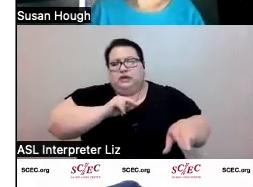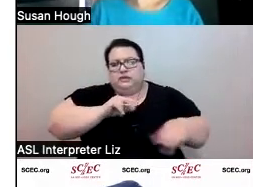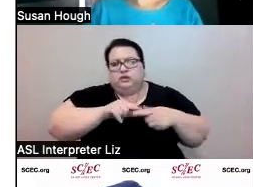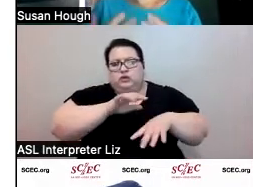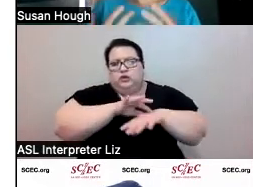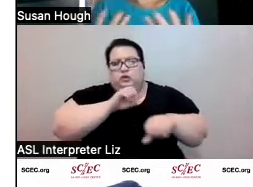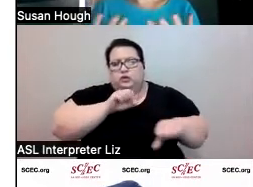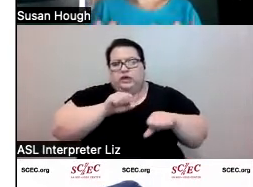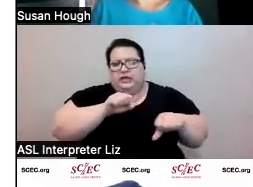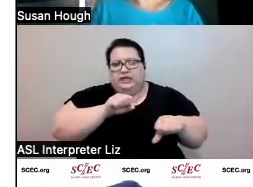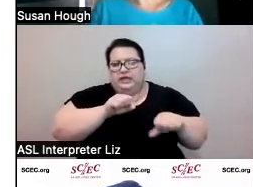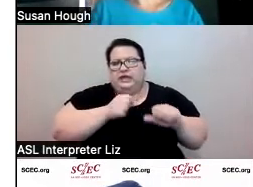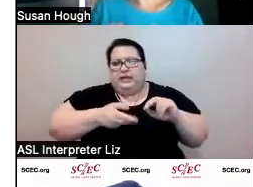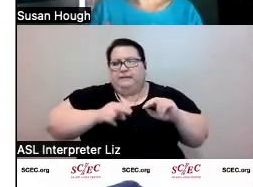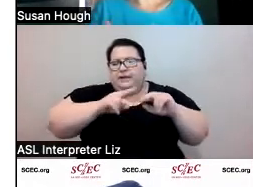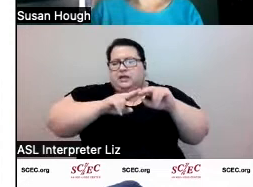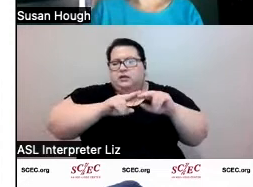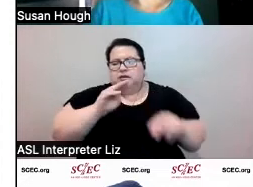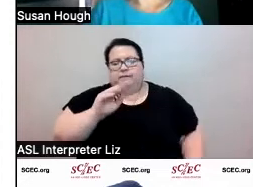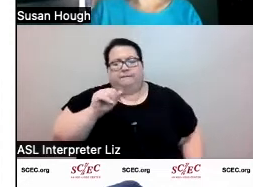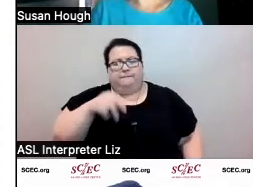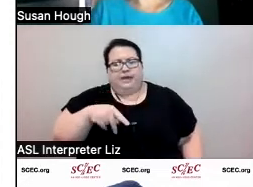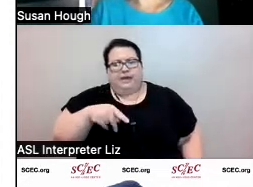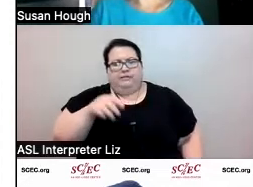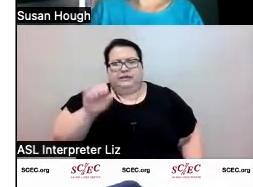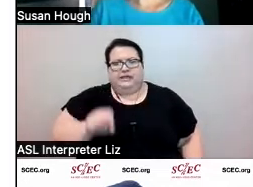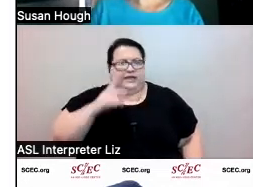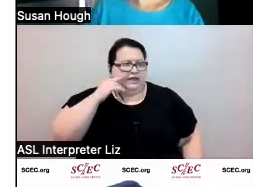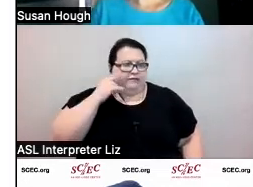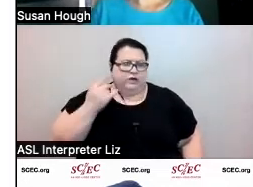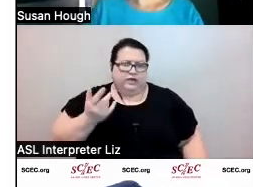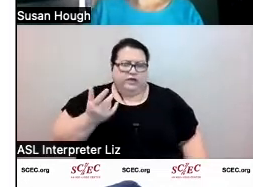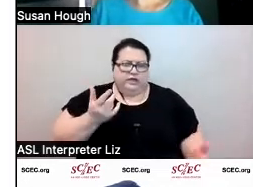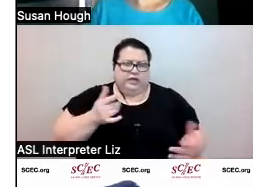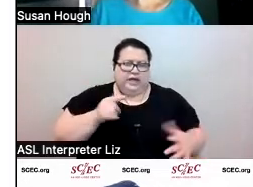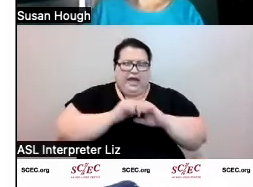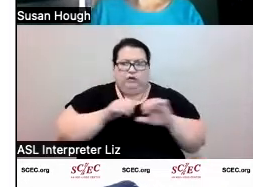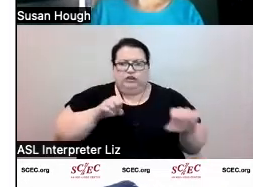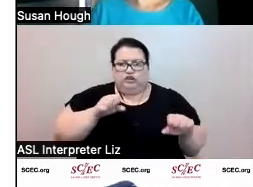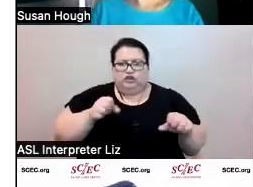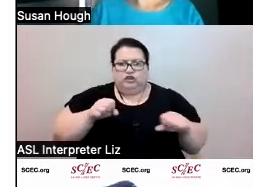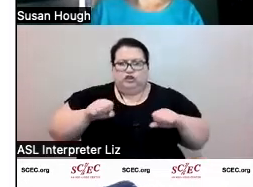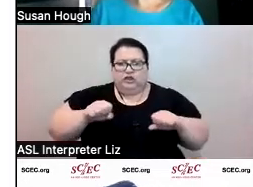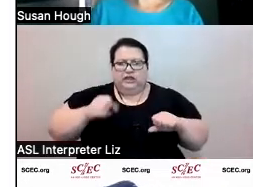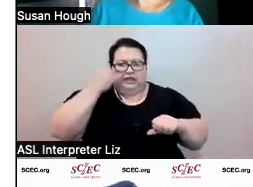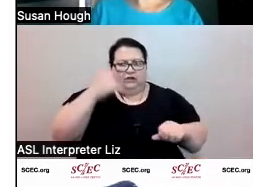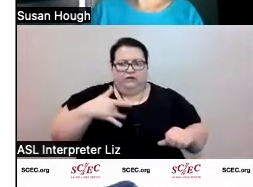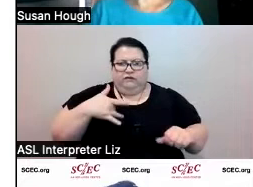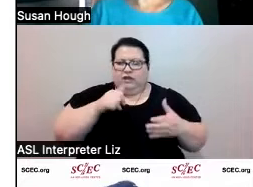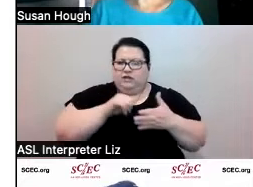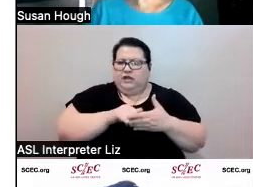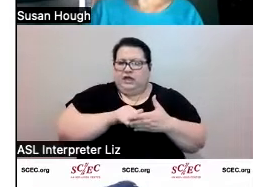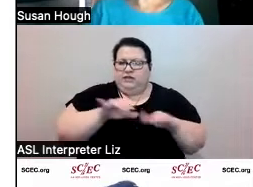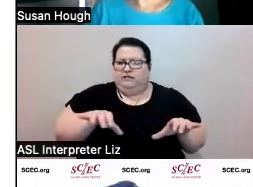earthquake, and that builds up a map of how Southern California shook. So if you felt the earthquake, and if you